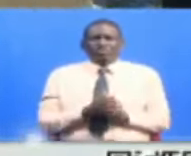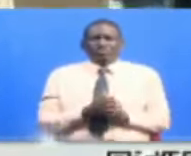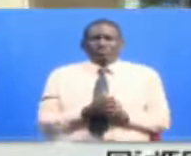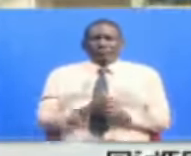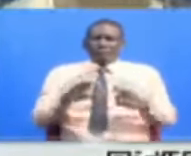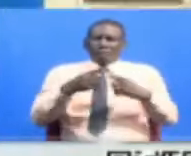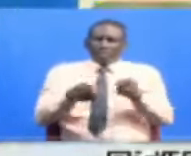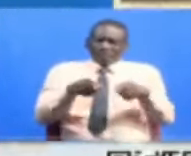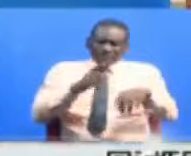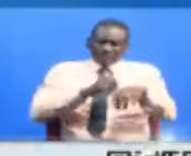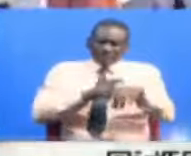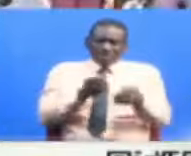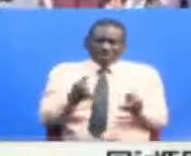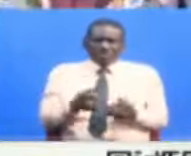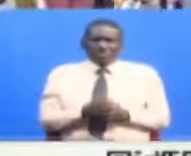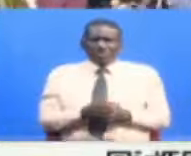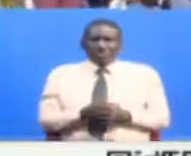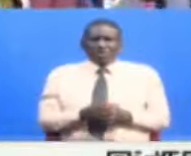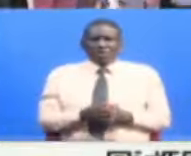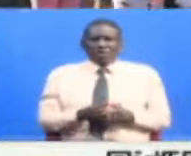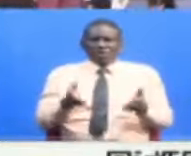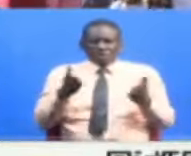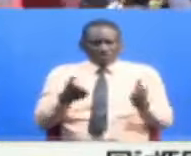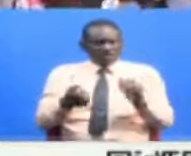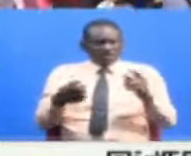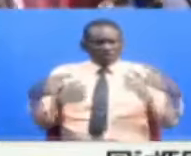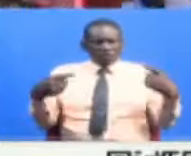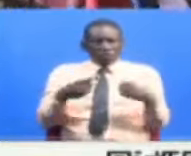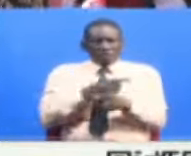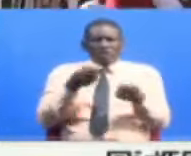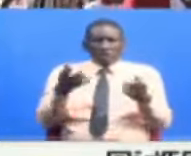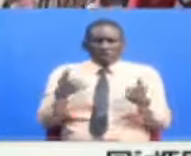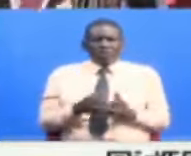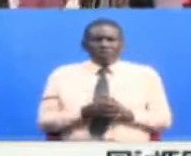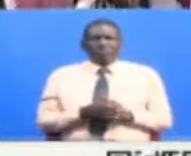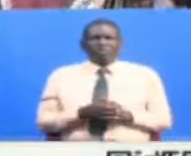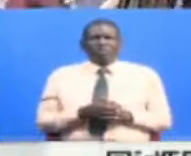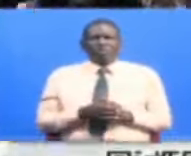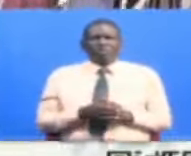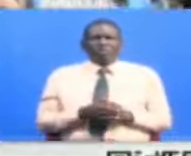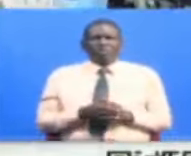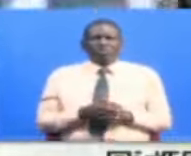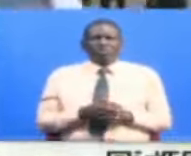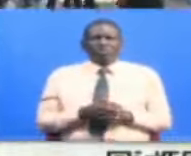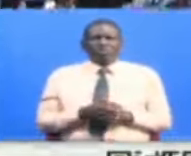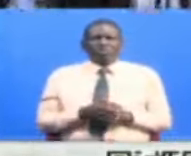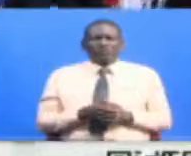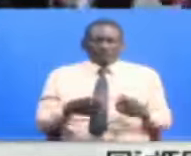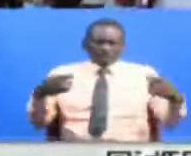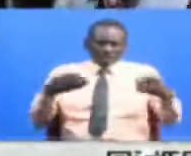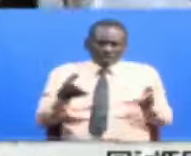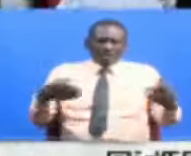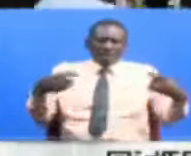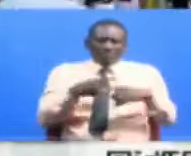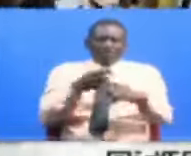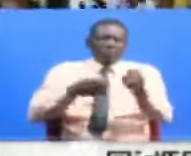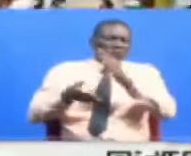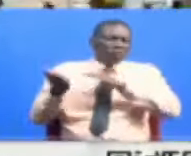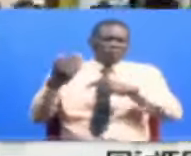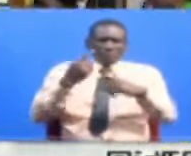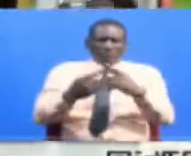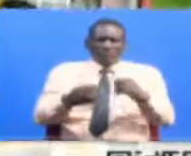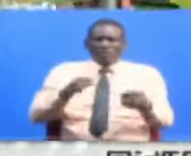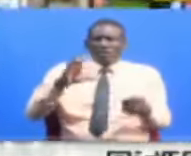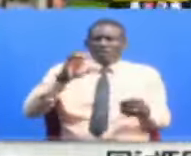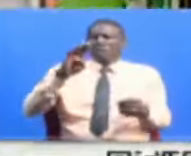However, this time round, matters seem to have taken a different trajectory from different previous years. In the central business